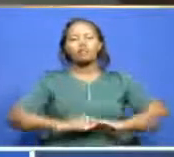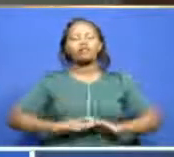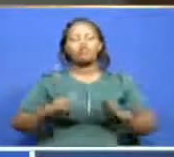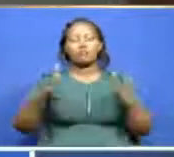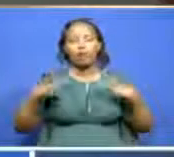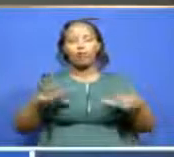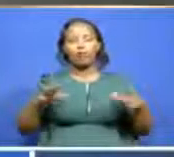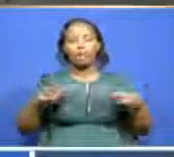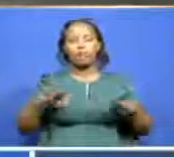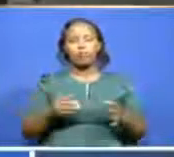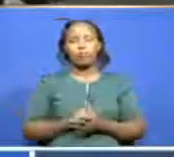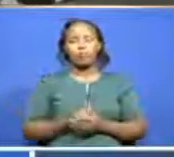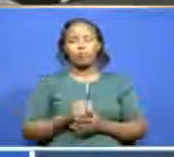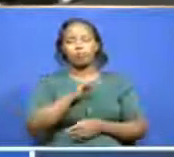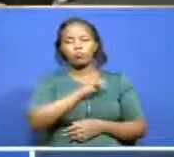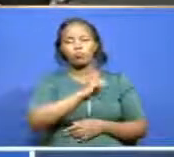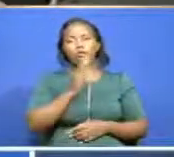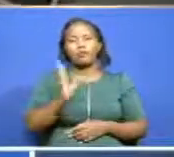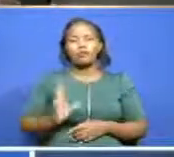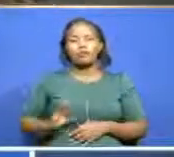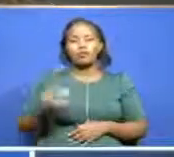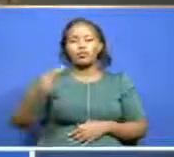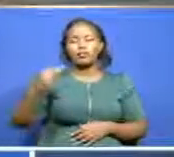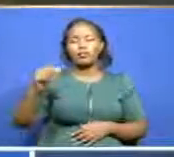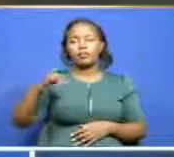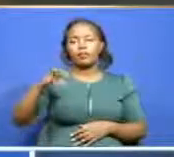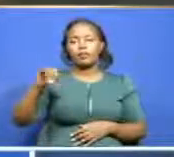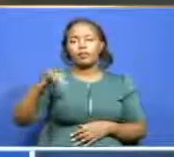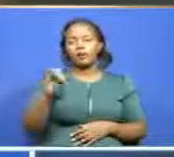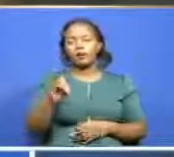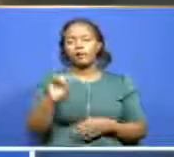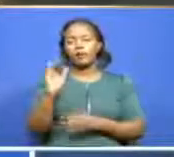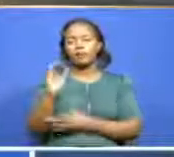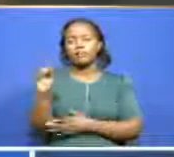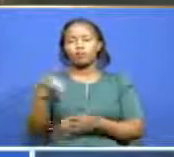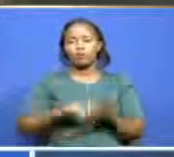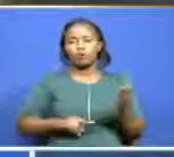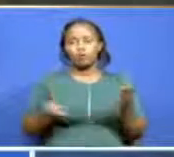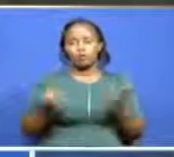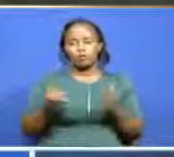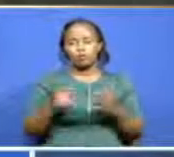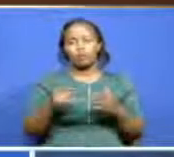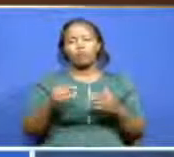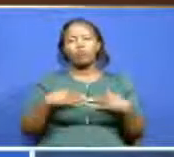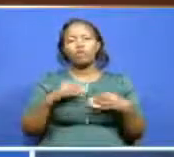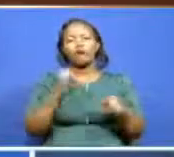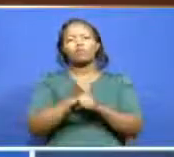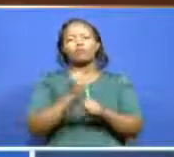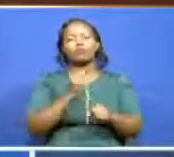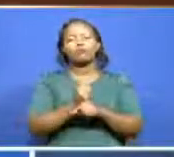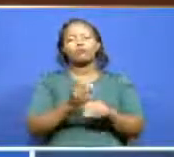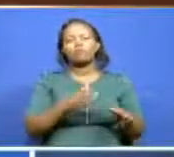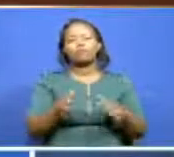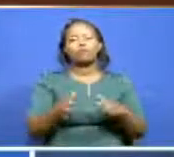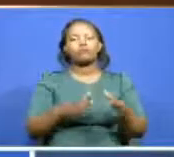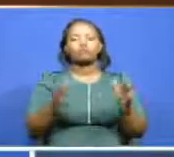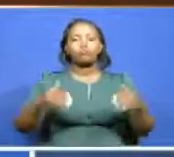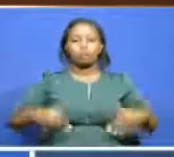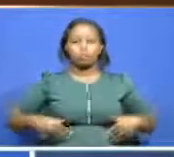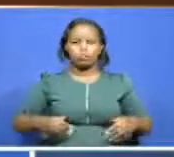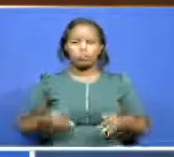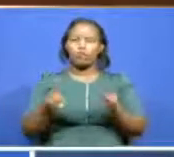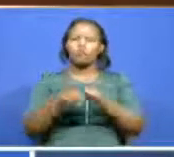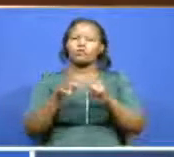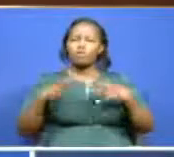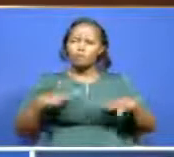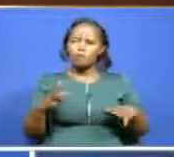people. Senator Haji alielezea haja iliyopo kwa bunge kuchangia jitihada za kubuni nafasi za kazi kwa vijana. They are also asking me to